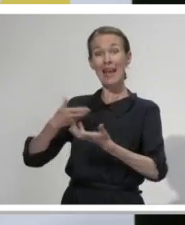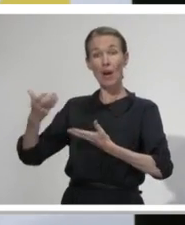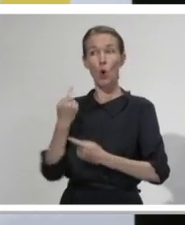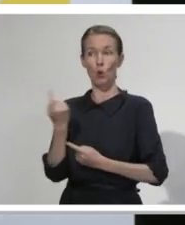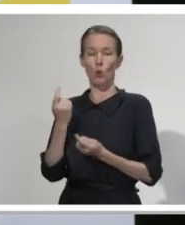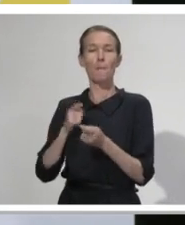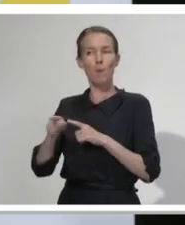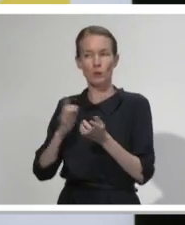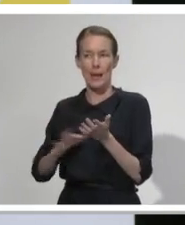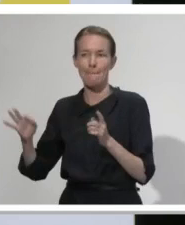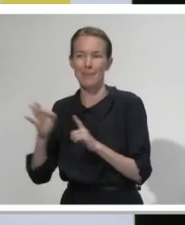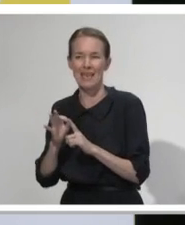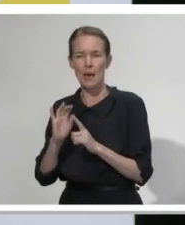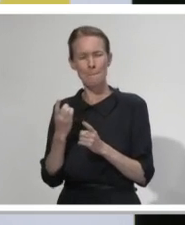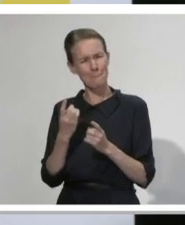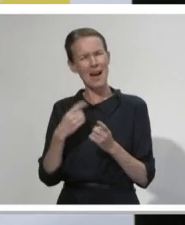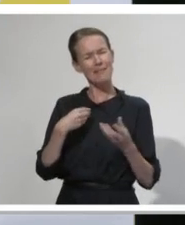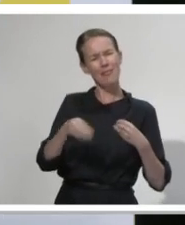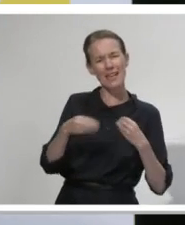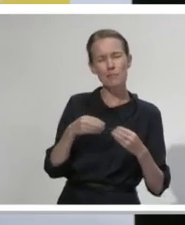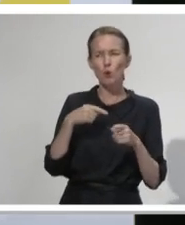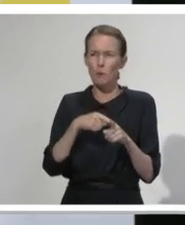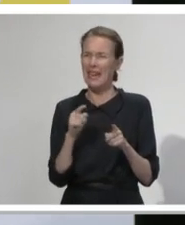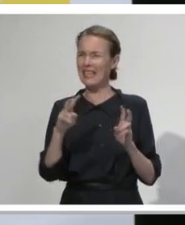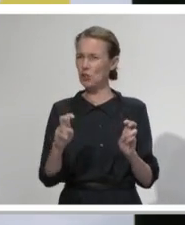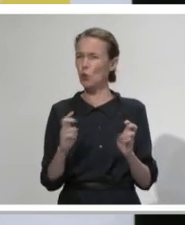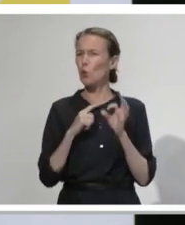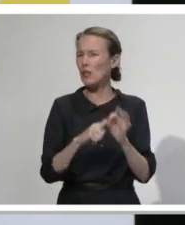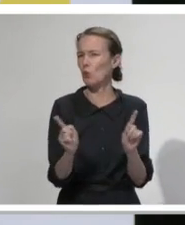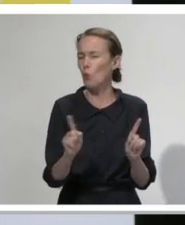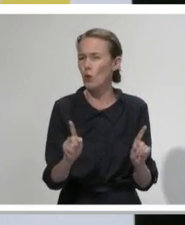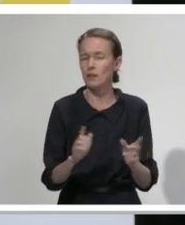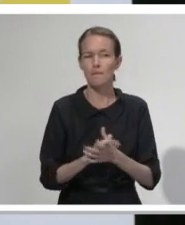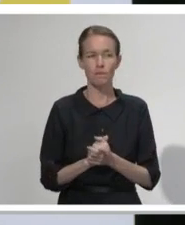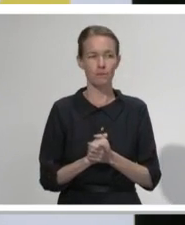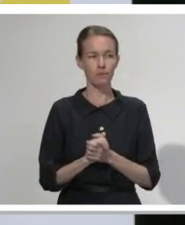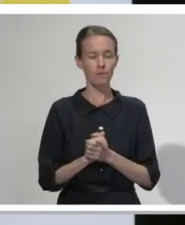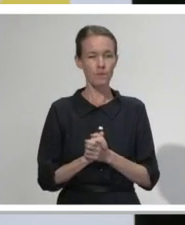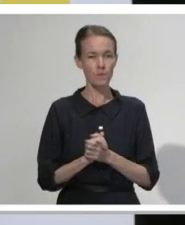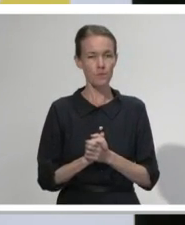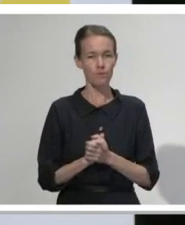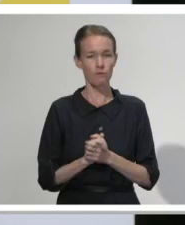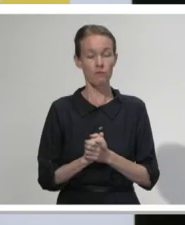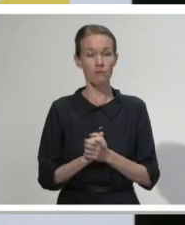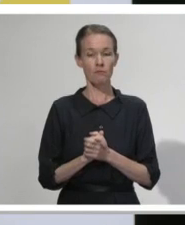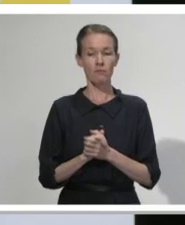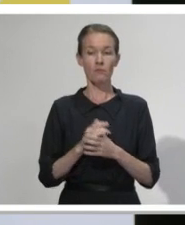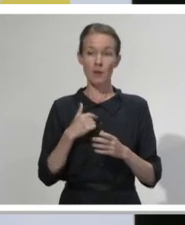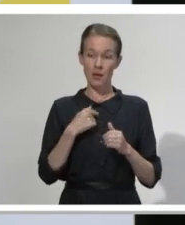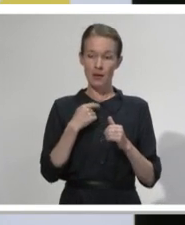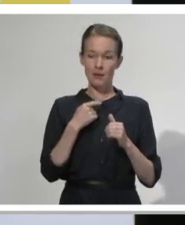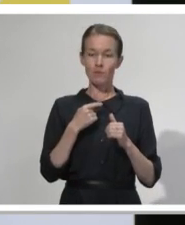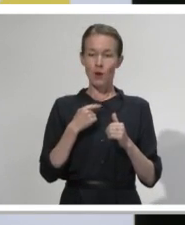Will domestic tourism be allowed under Alert Level 2? As I just said before, we are looking again